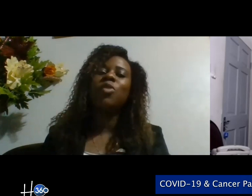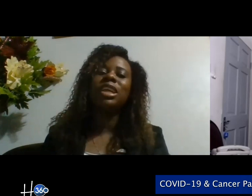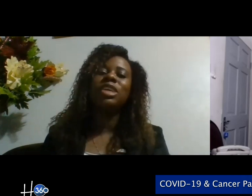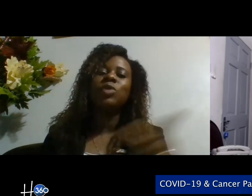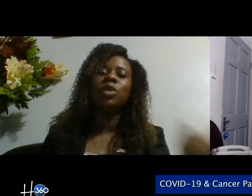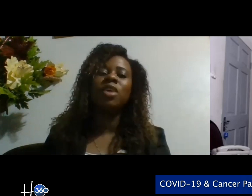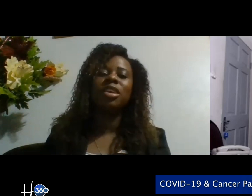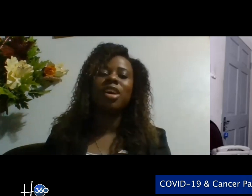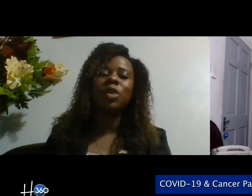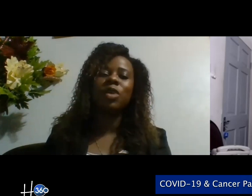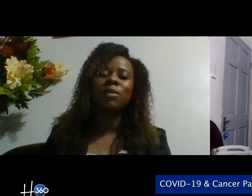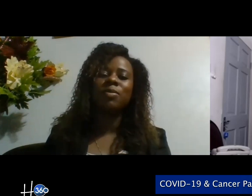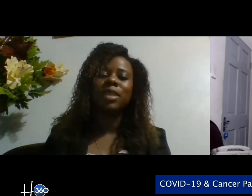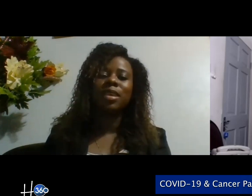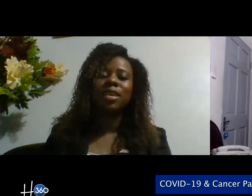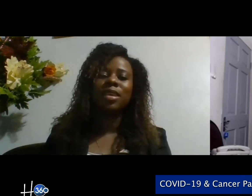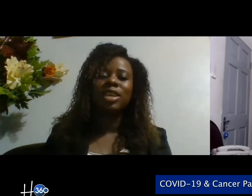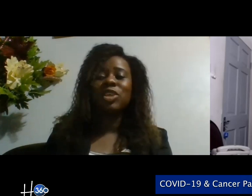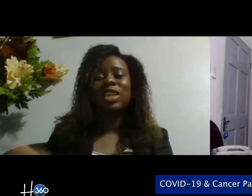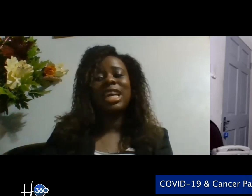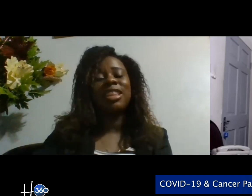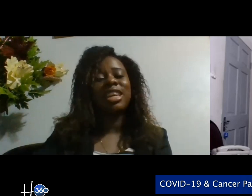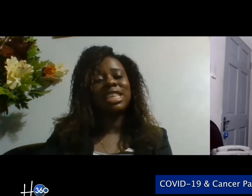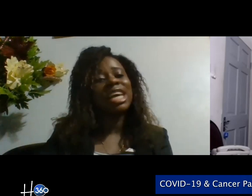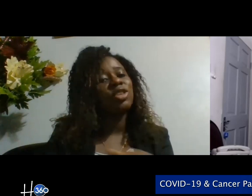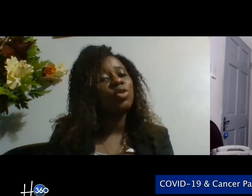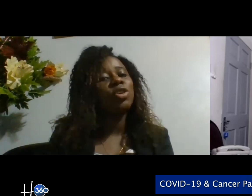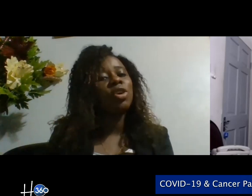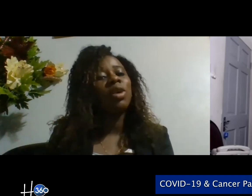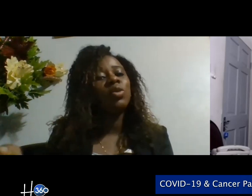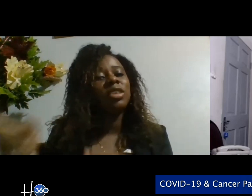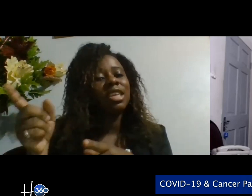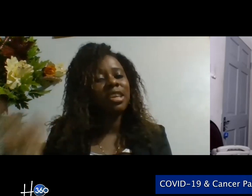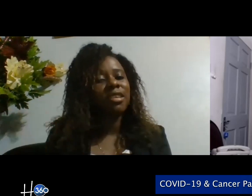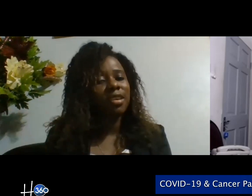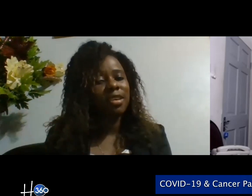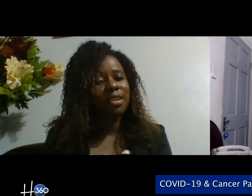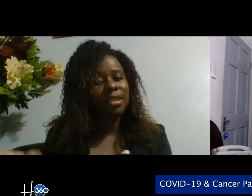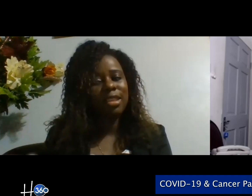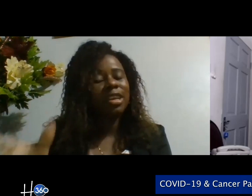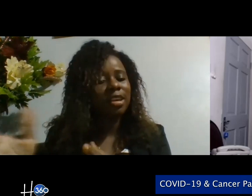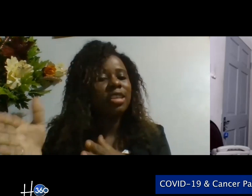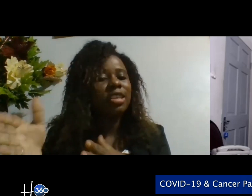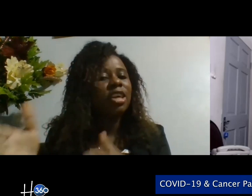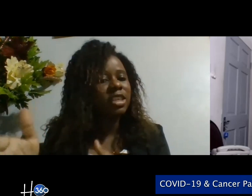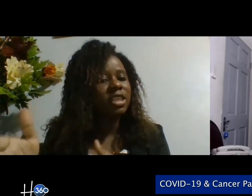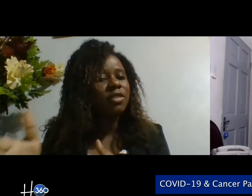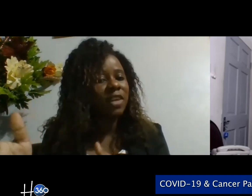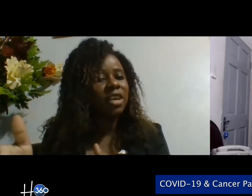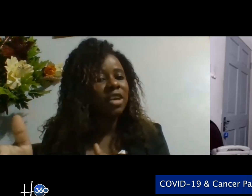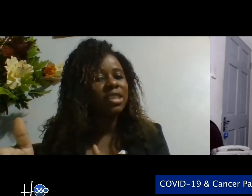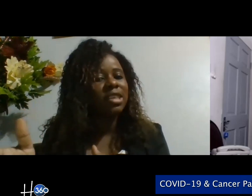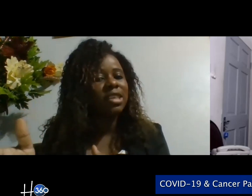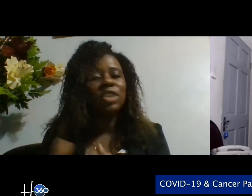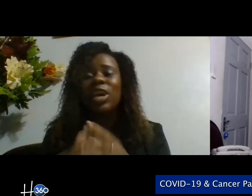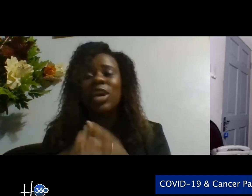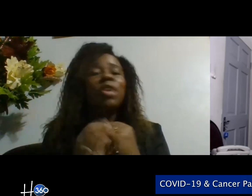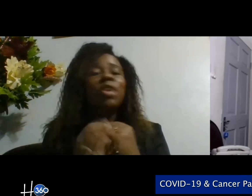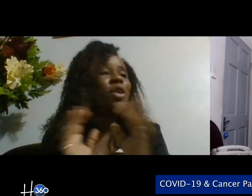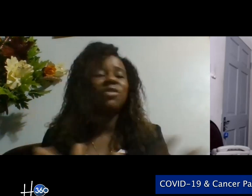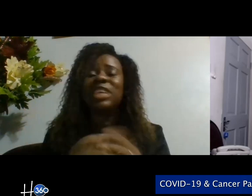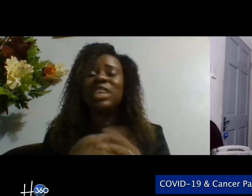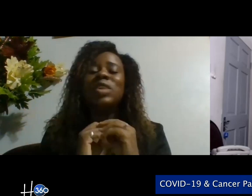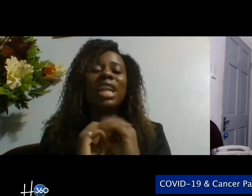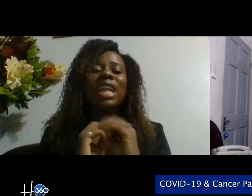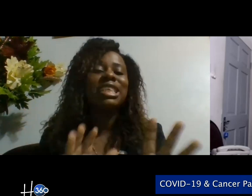I don't want this one, I want the other one. So they touch that. You don't know what was on there the surface of their fingers. So I would